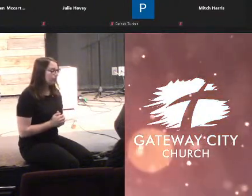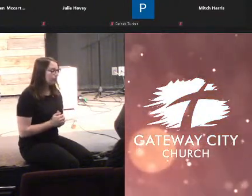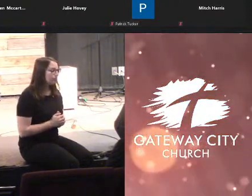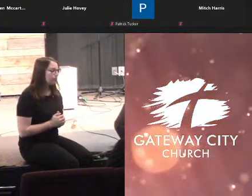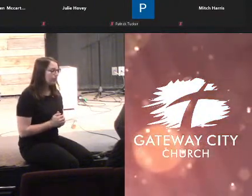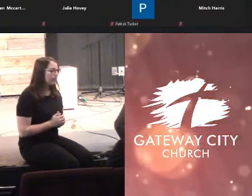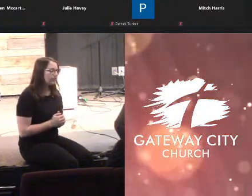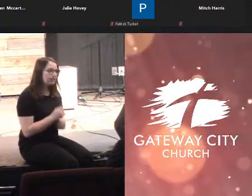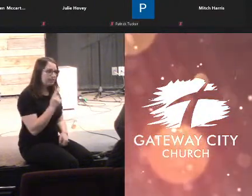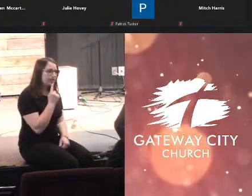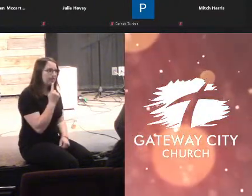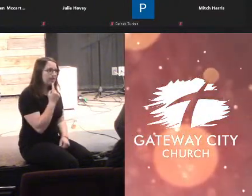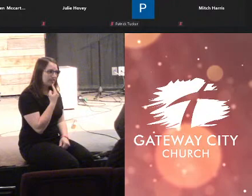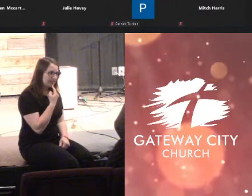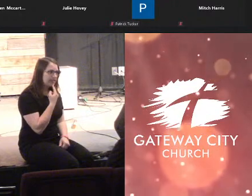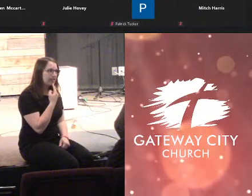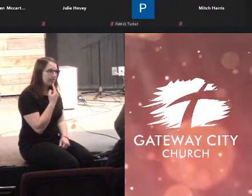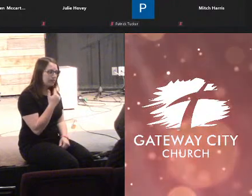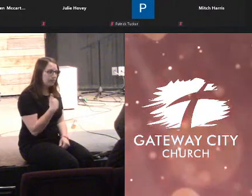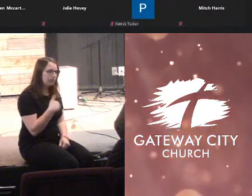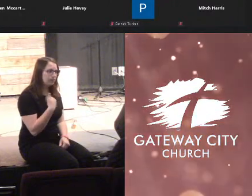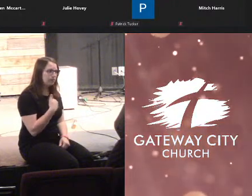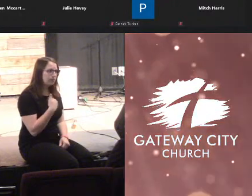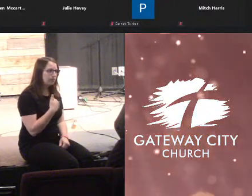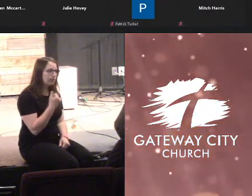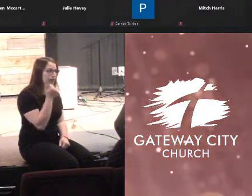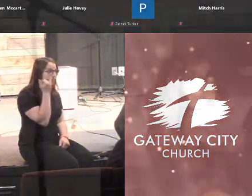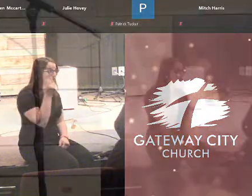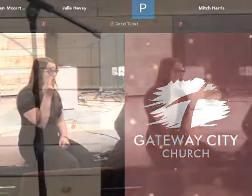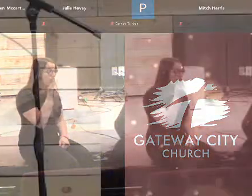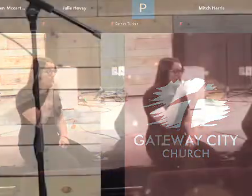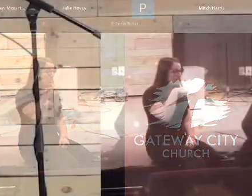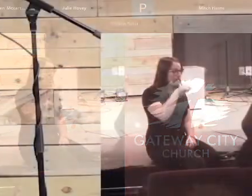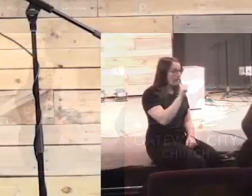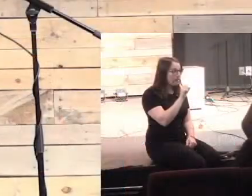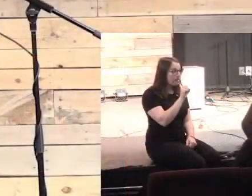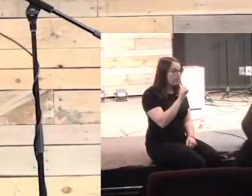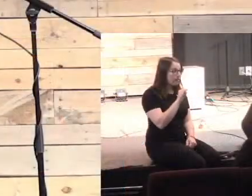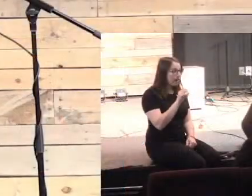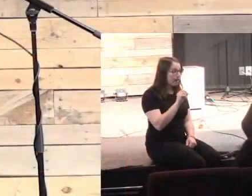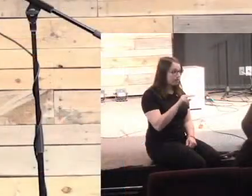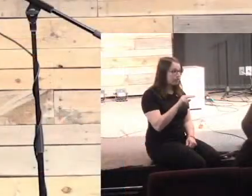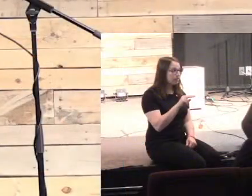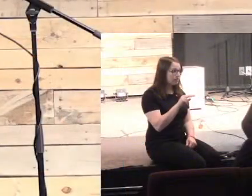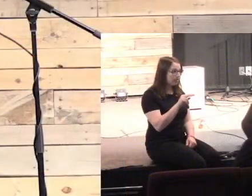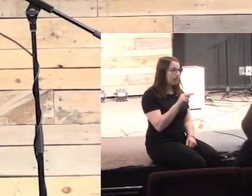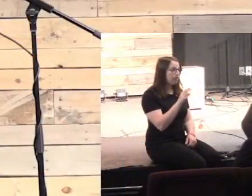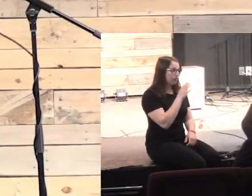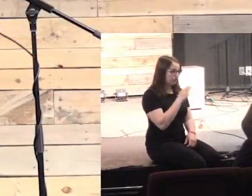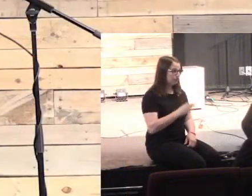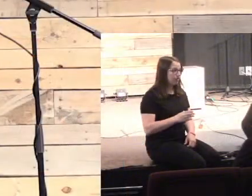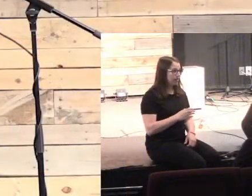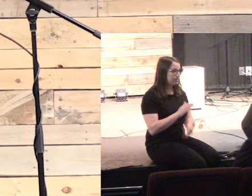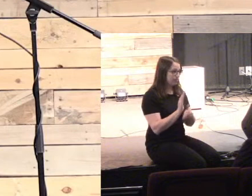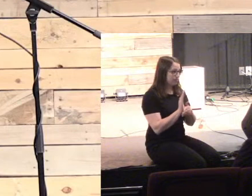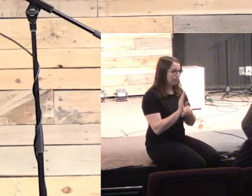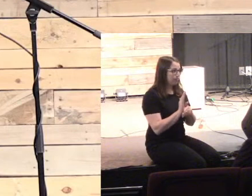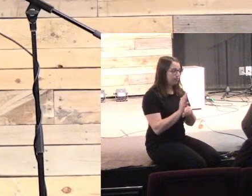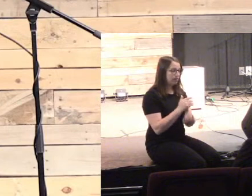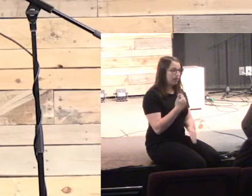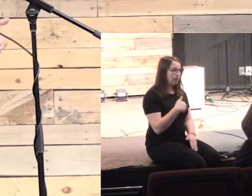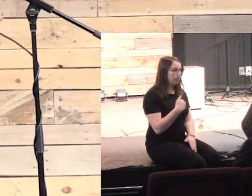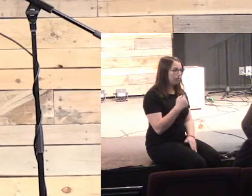That is intense. Because, I know, if you've seen The Passion of the Christ, the suffering of Jesus was very, very intense.